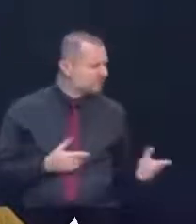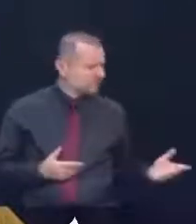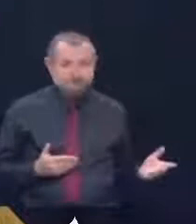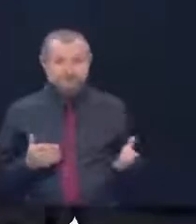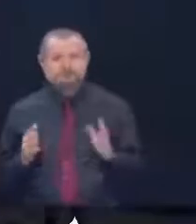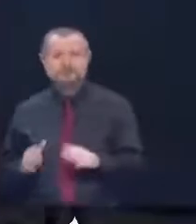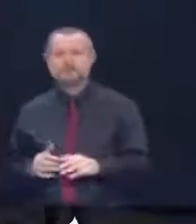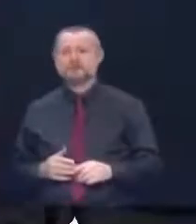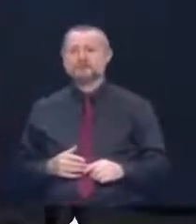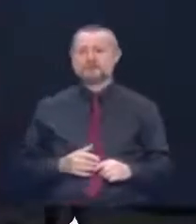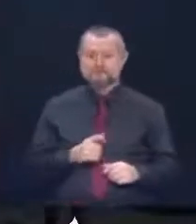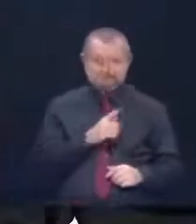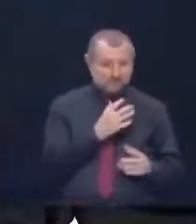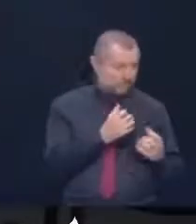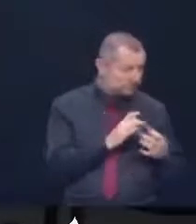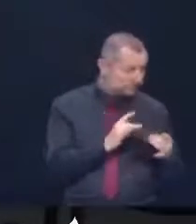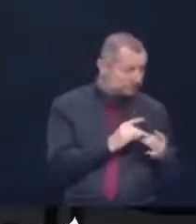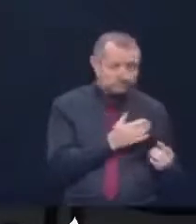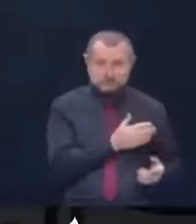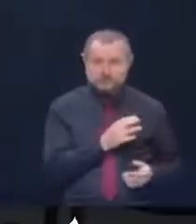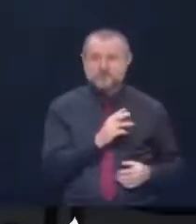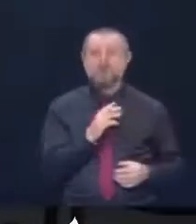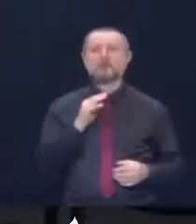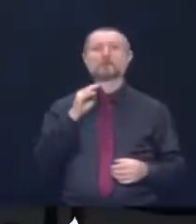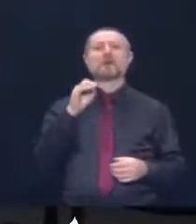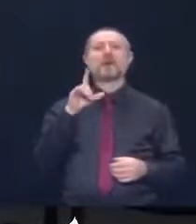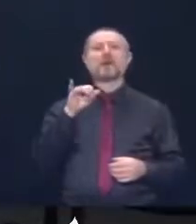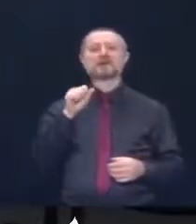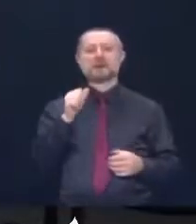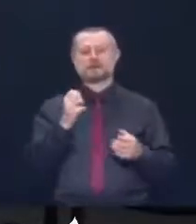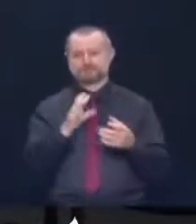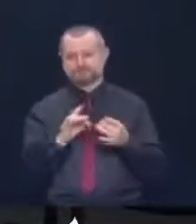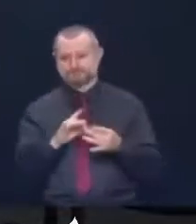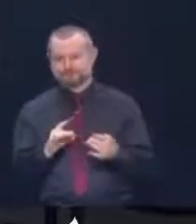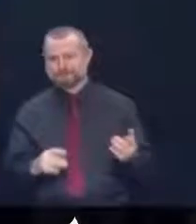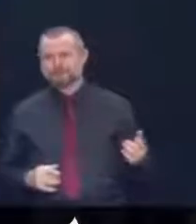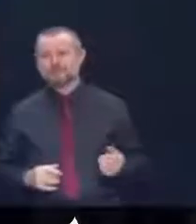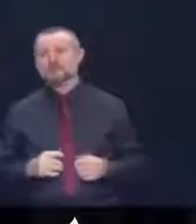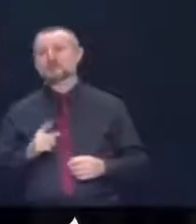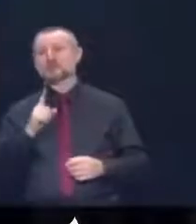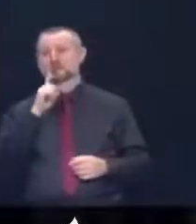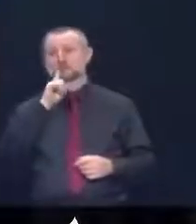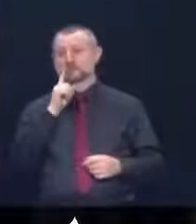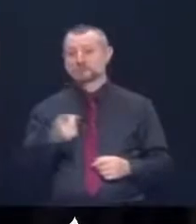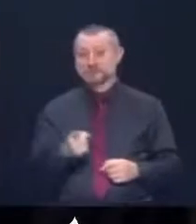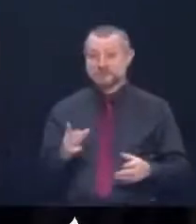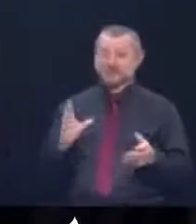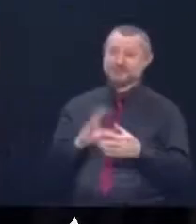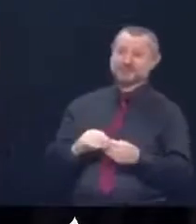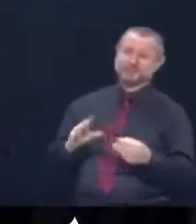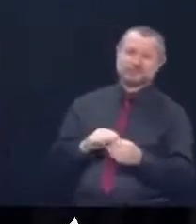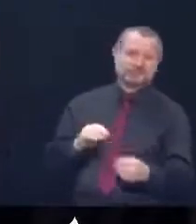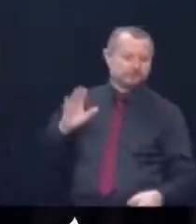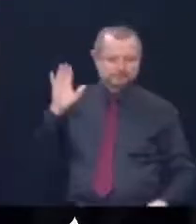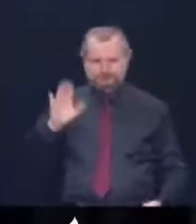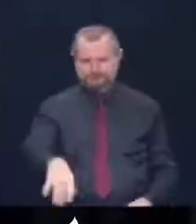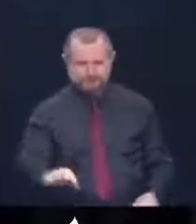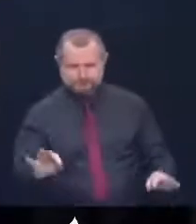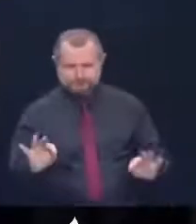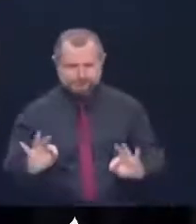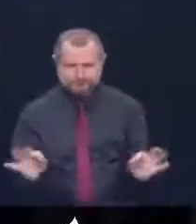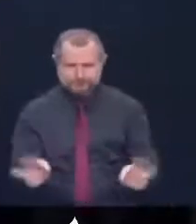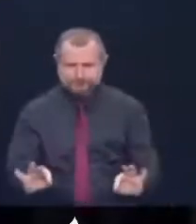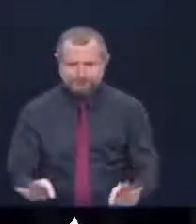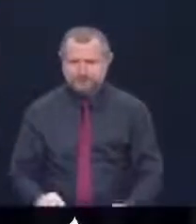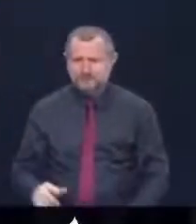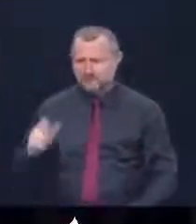You want to make that point? Yeah, why don't I you was make just going to say, and I think that this is a little bit much ado about nothing. We fought to elect these candidates. The governor endorsed up